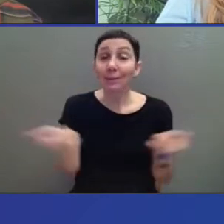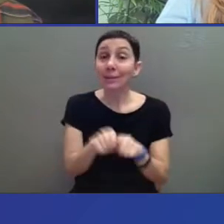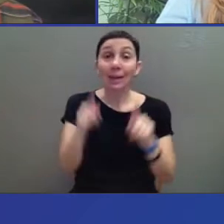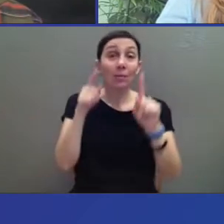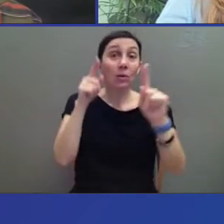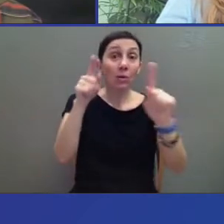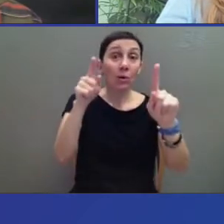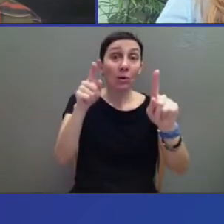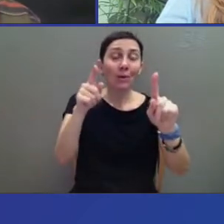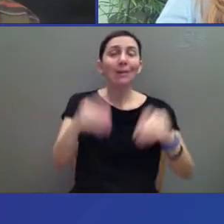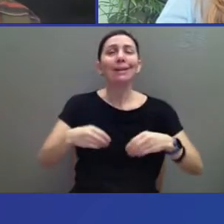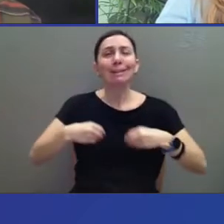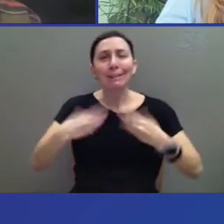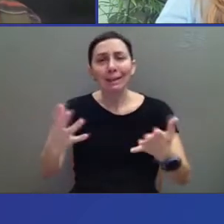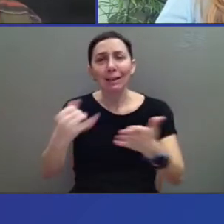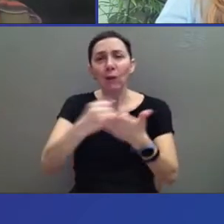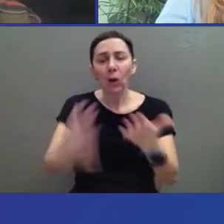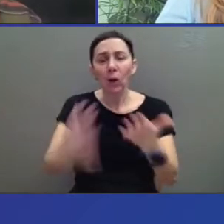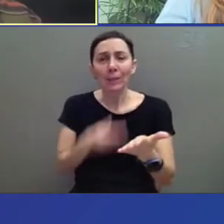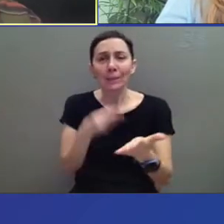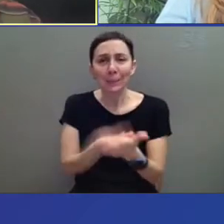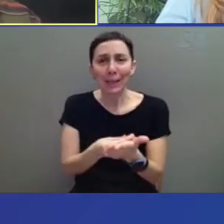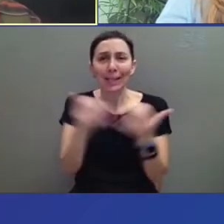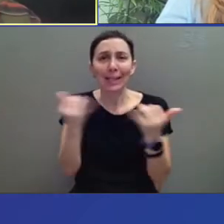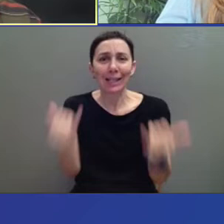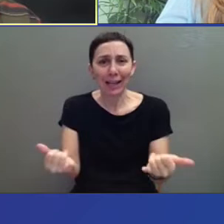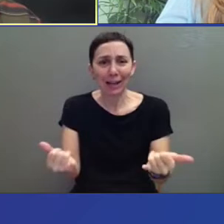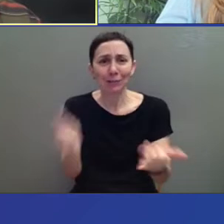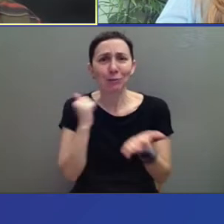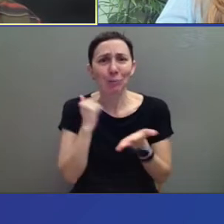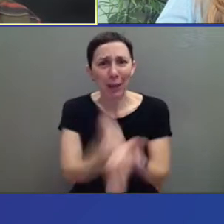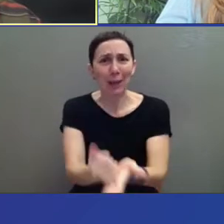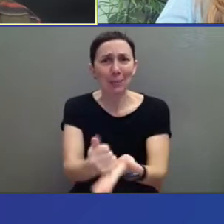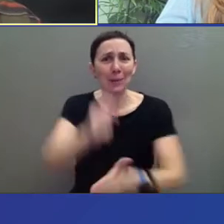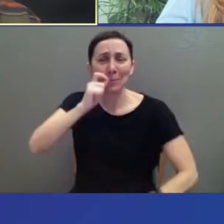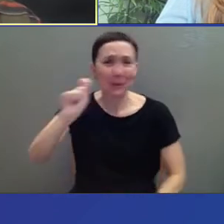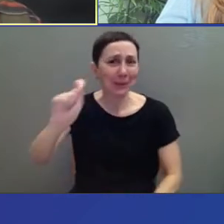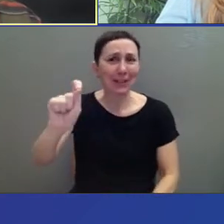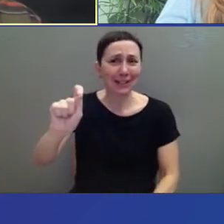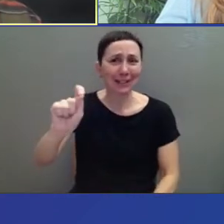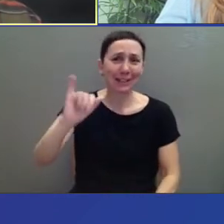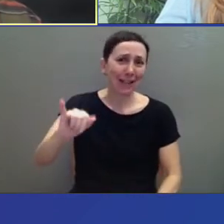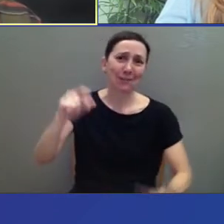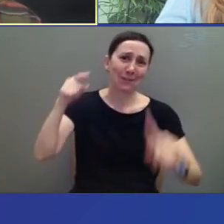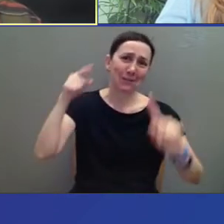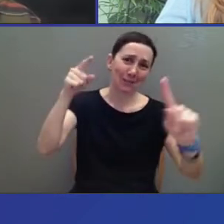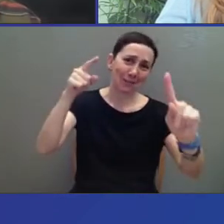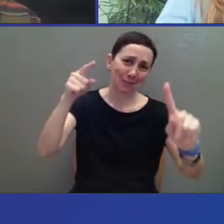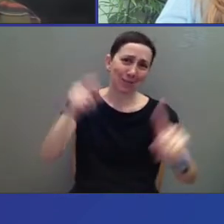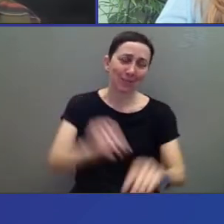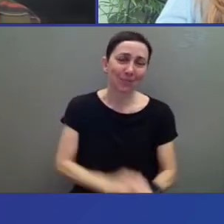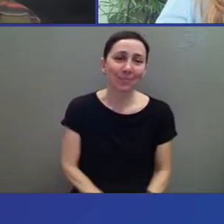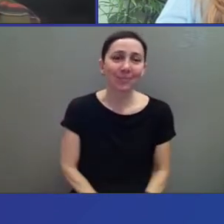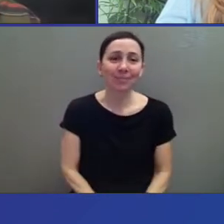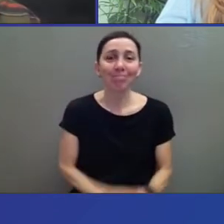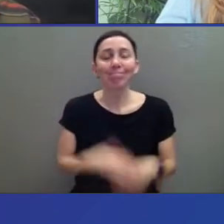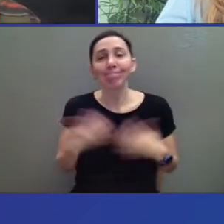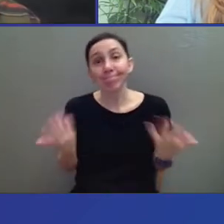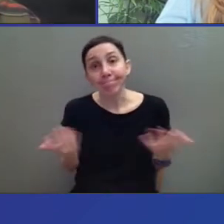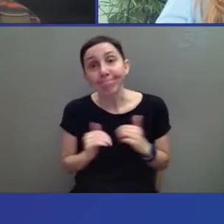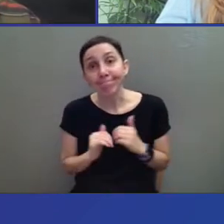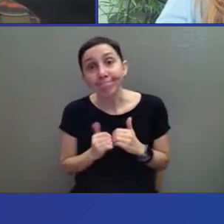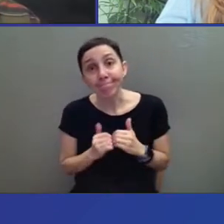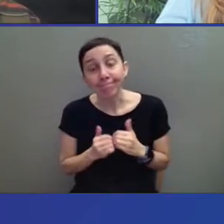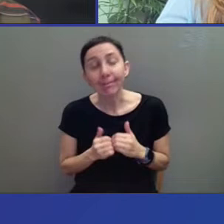Money in the hands of artists now. Mm-hmm. The end. Nothing further than that. But to do that, there was a